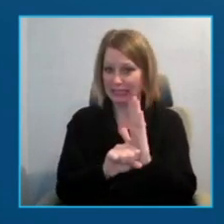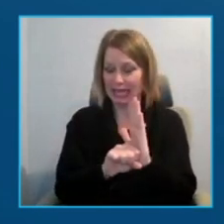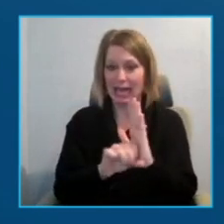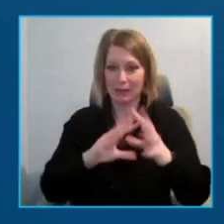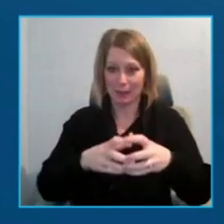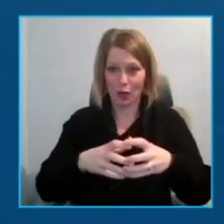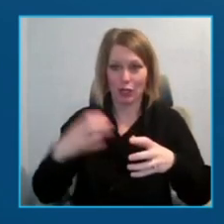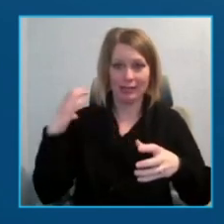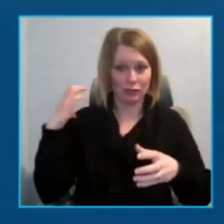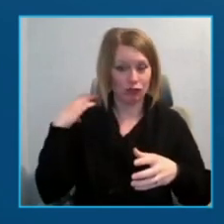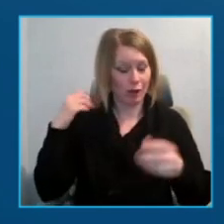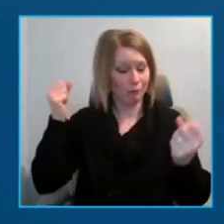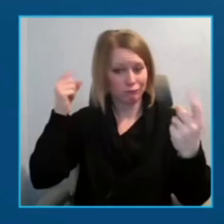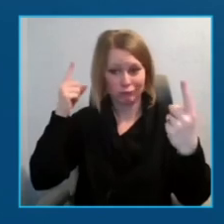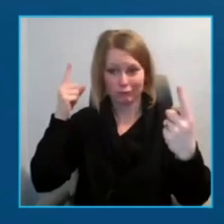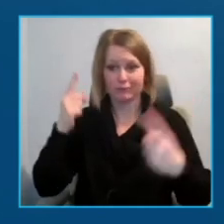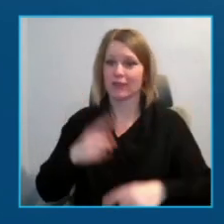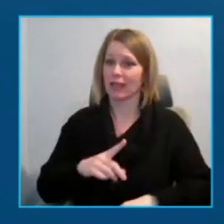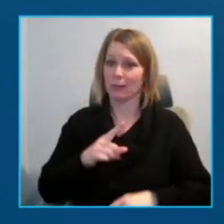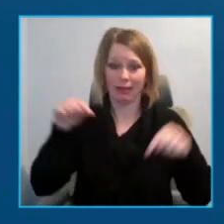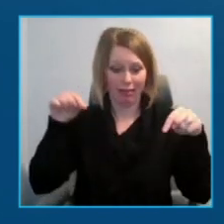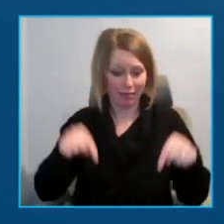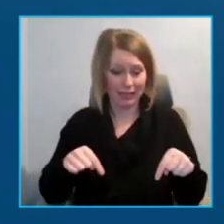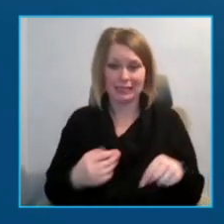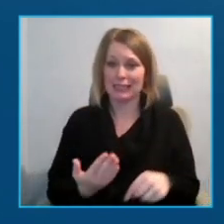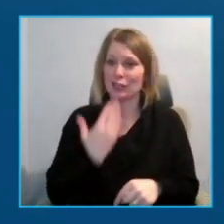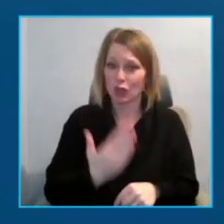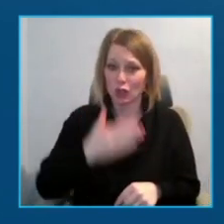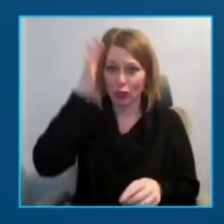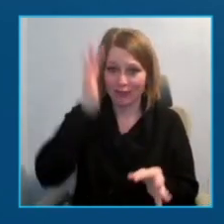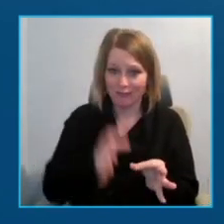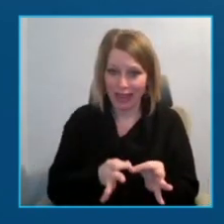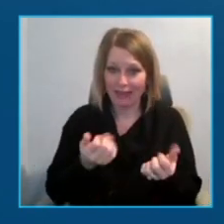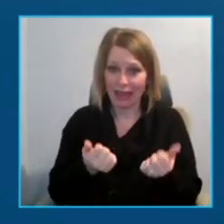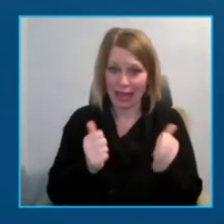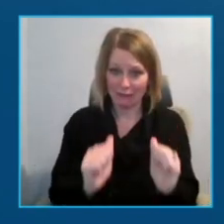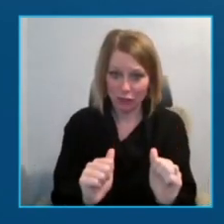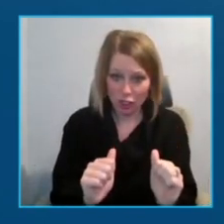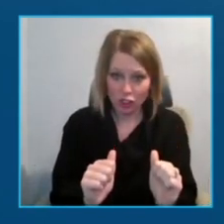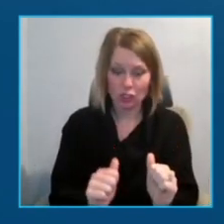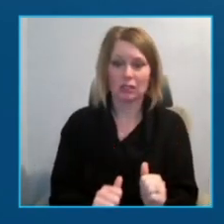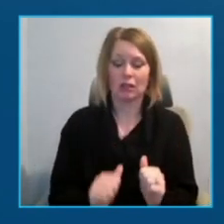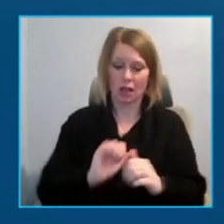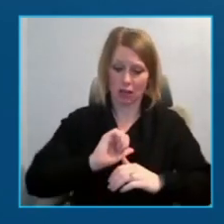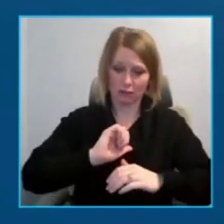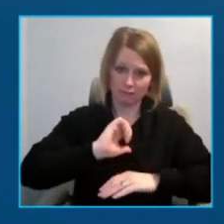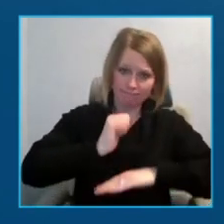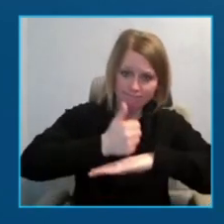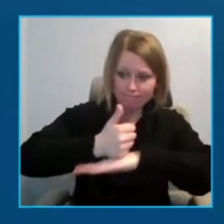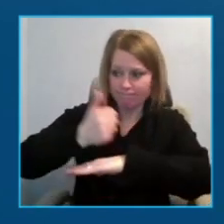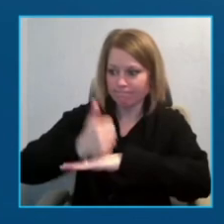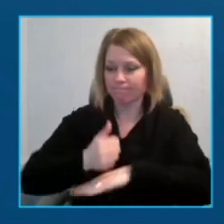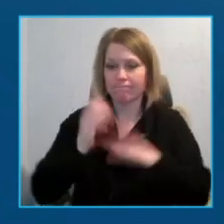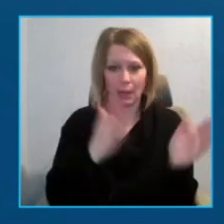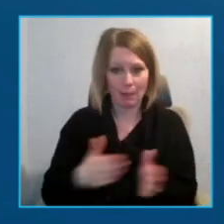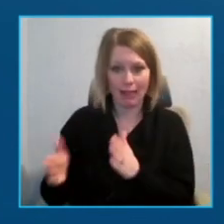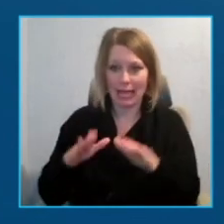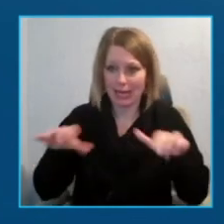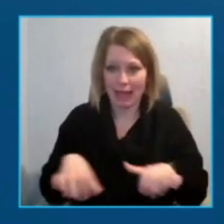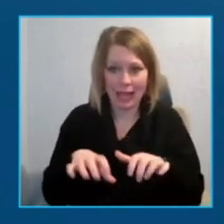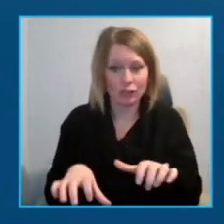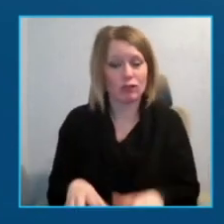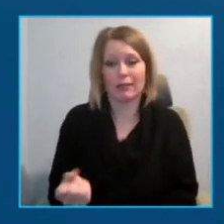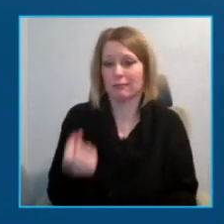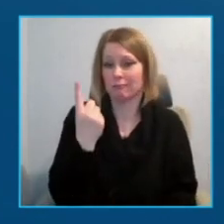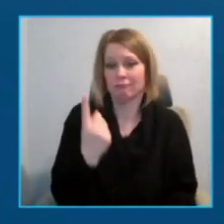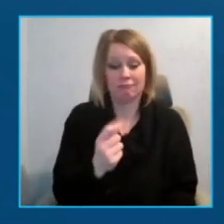thorough, in good faith effort of laying out a plan of action, and I don't think it's our job to get down in the weeds, so I'd call the